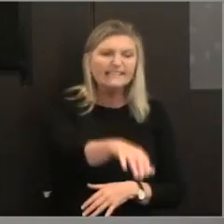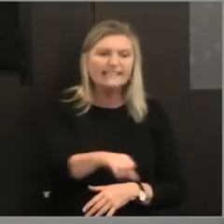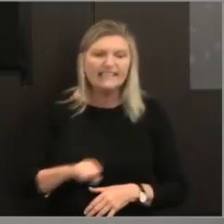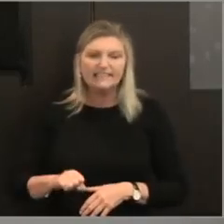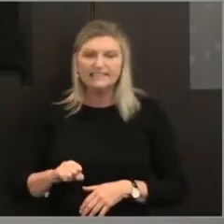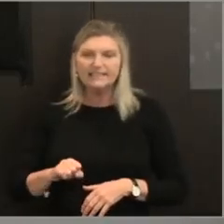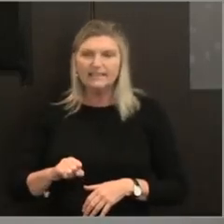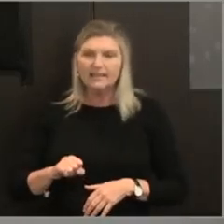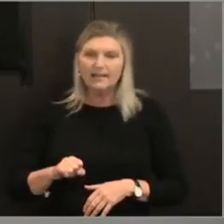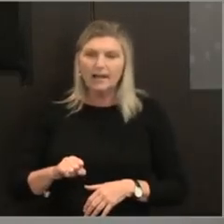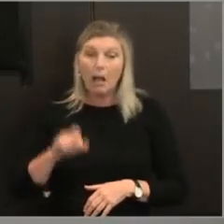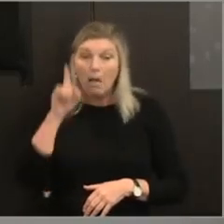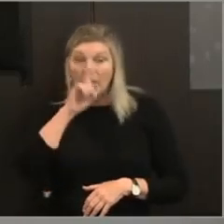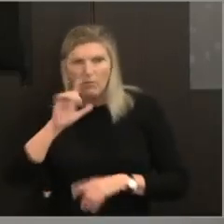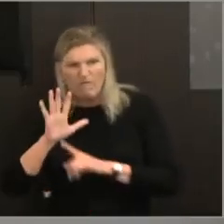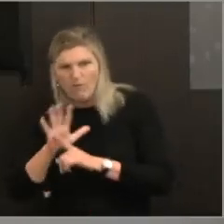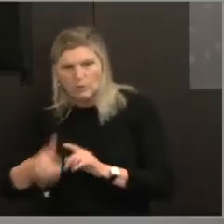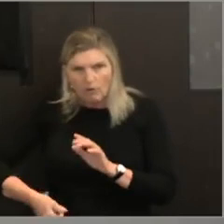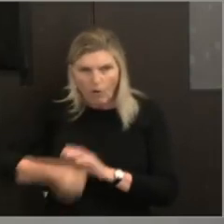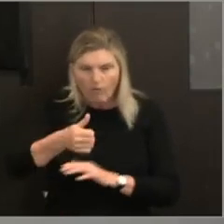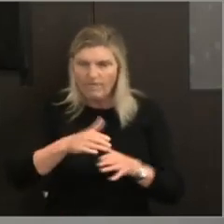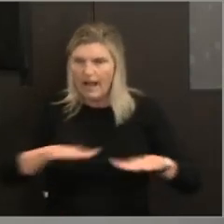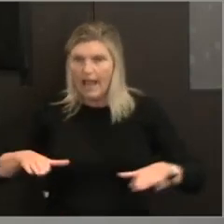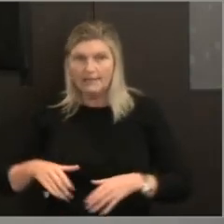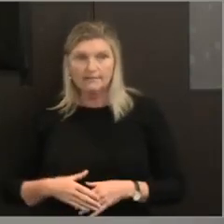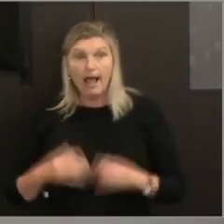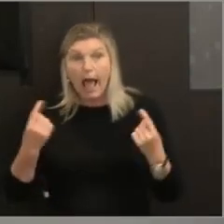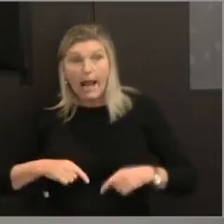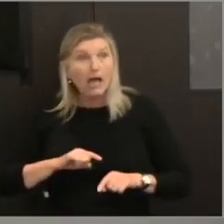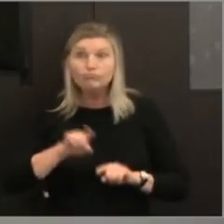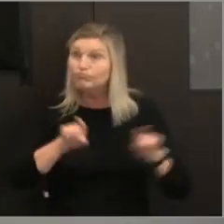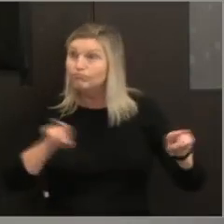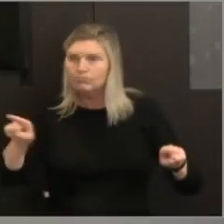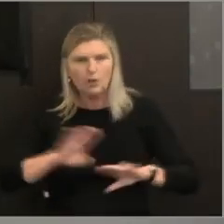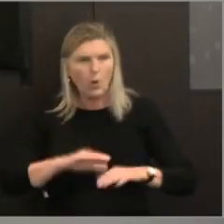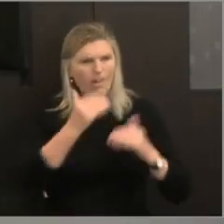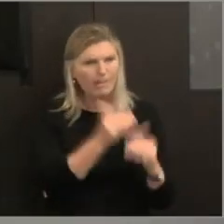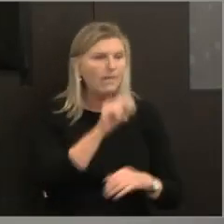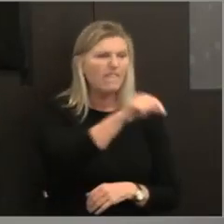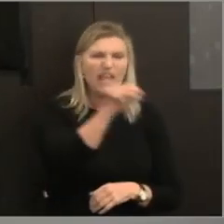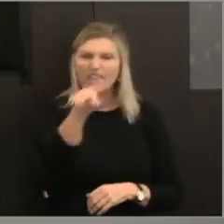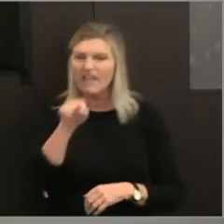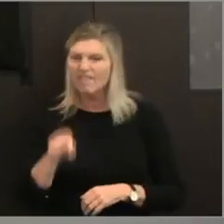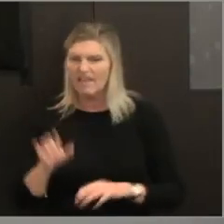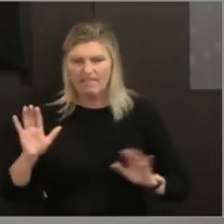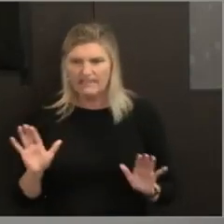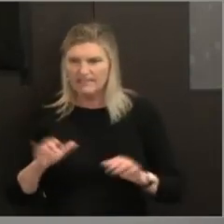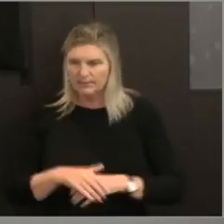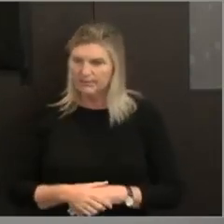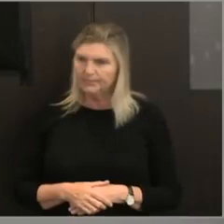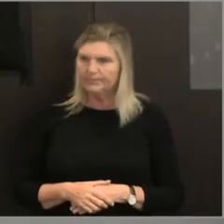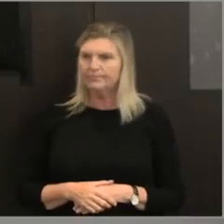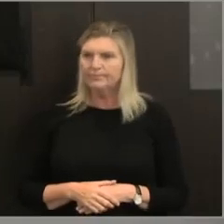transferred, and their movement is restricted. The wars which Dr. Waretini Karina referred